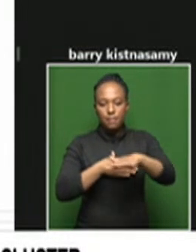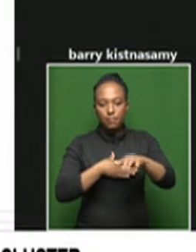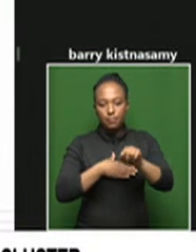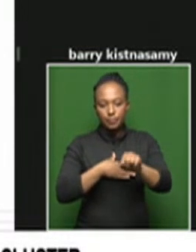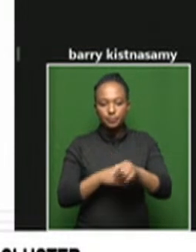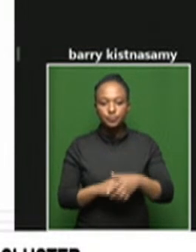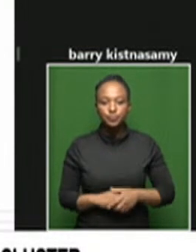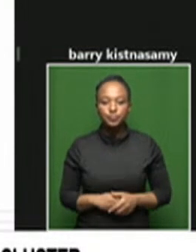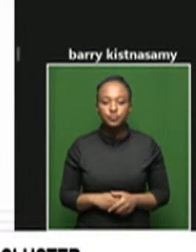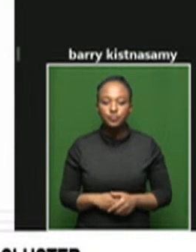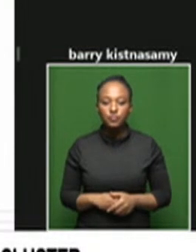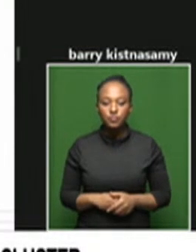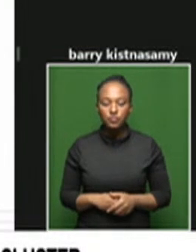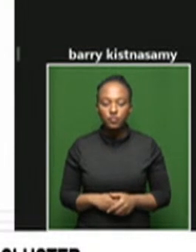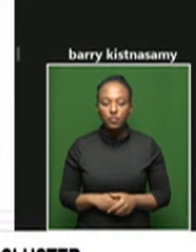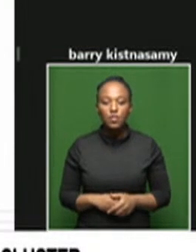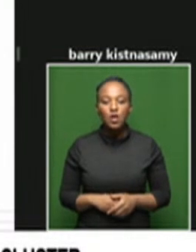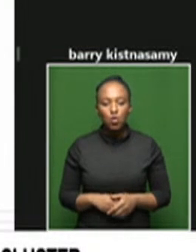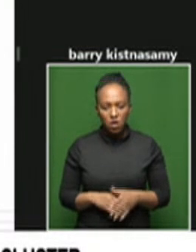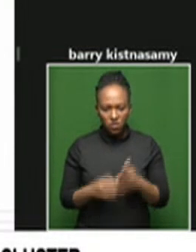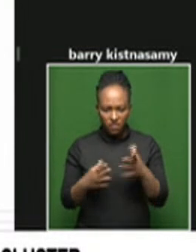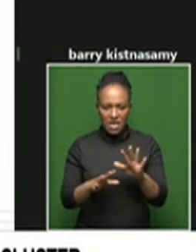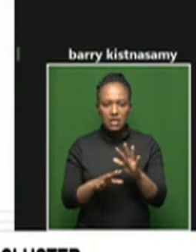stream. We've made some breakthroughs.